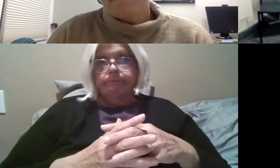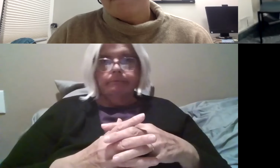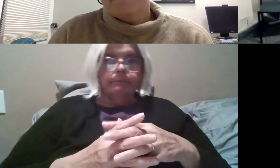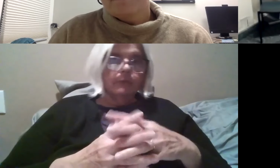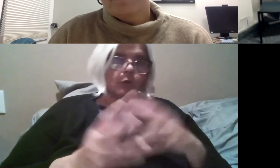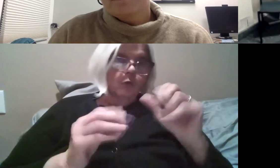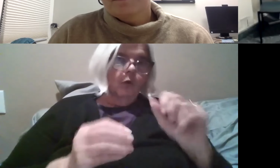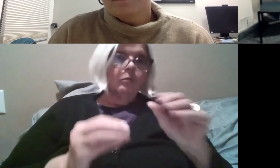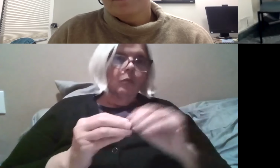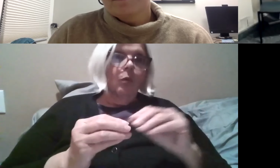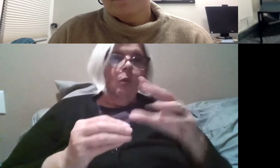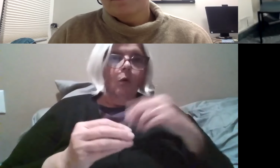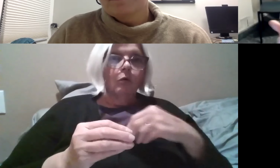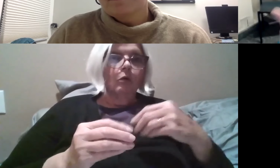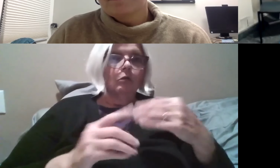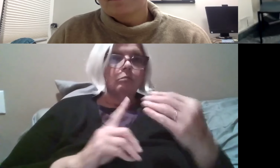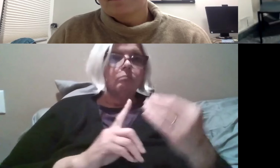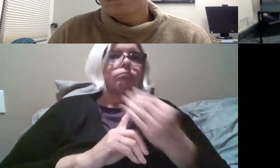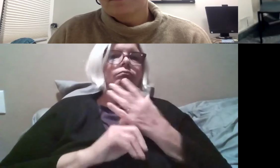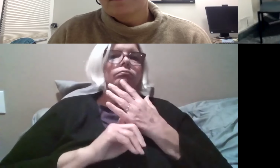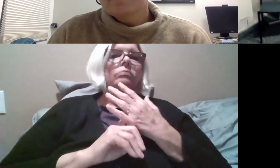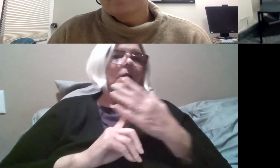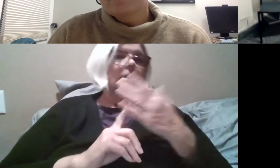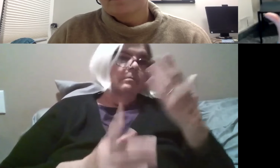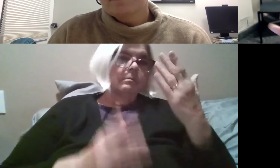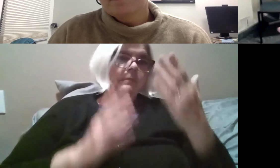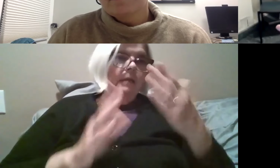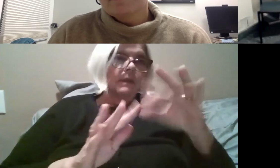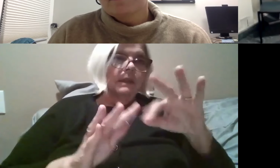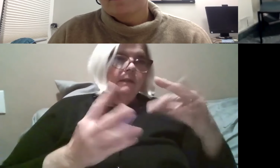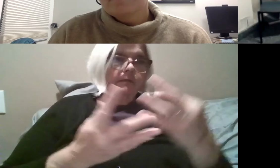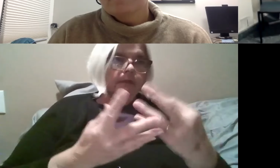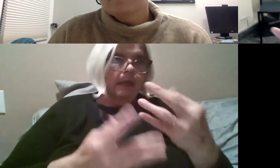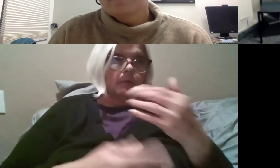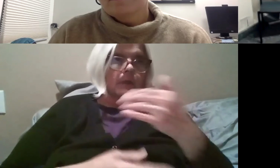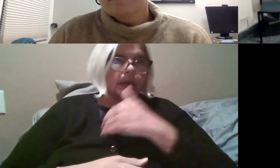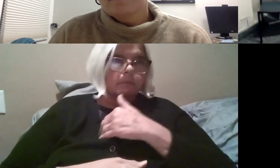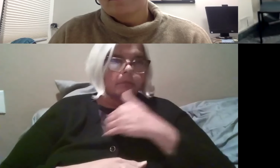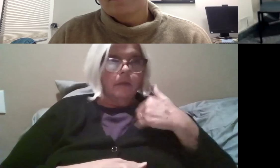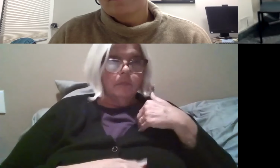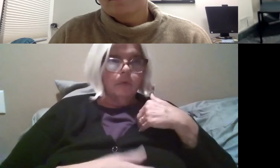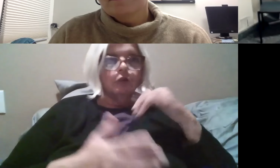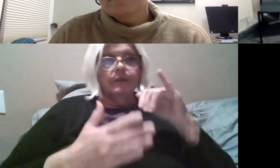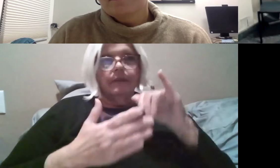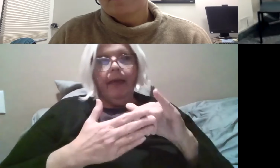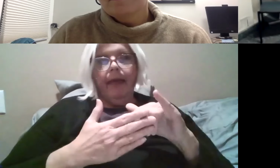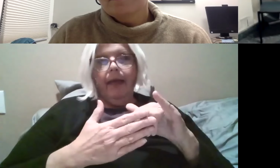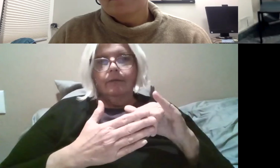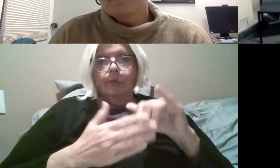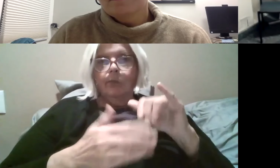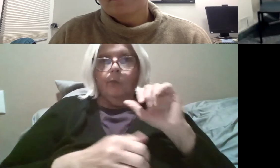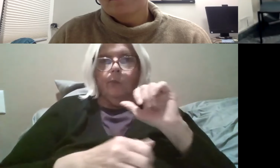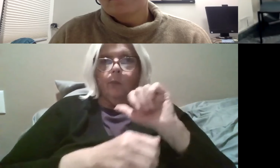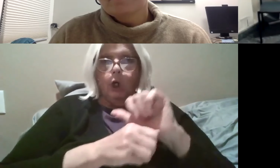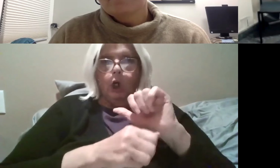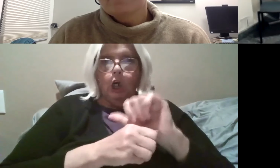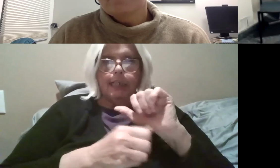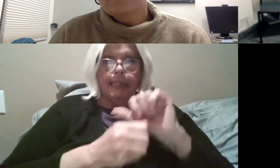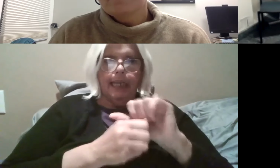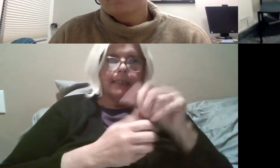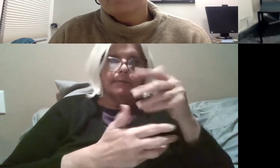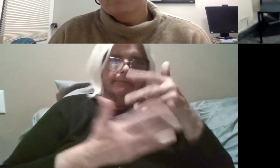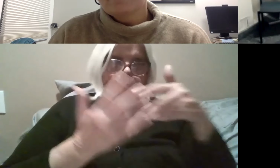on their work early on in the pandemic, for instance, were working in person. And so there are a lot of risk factors